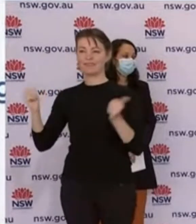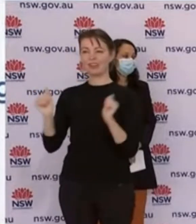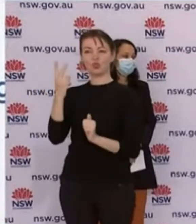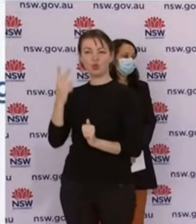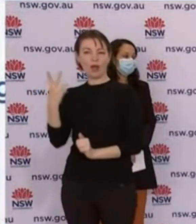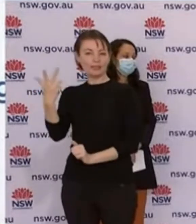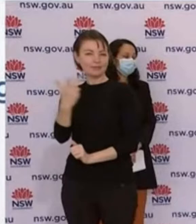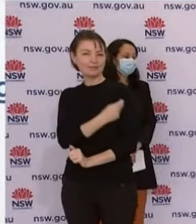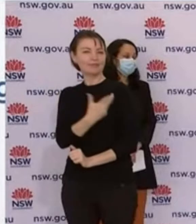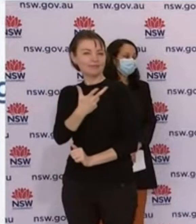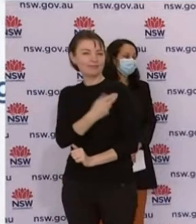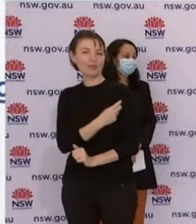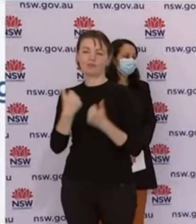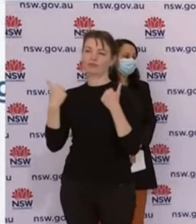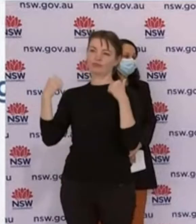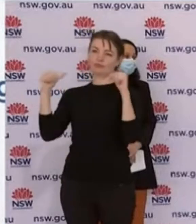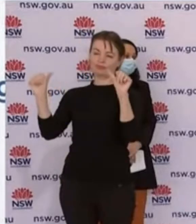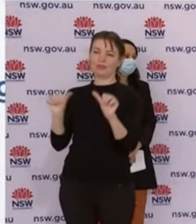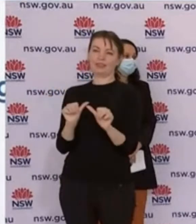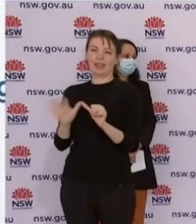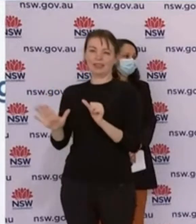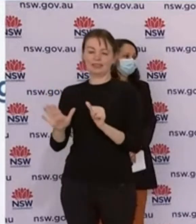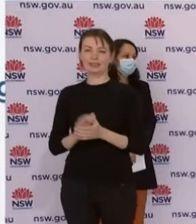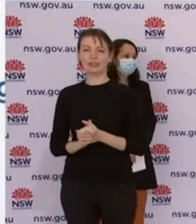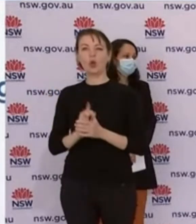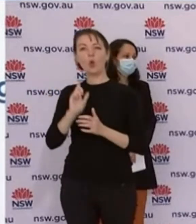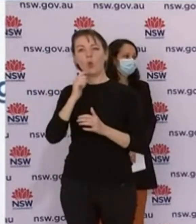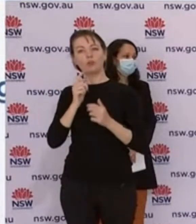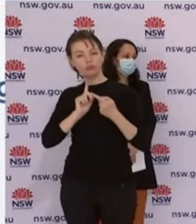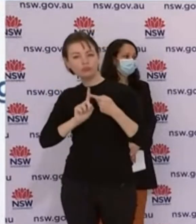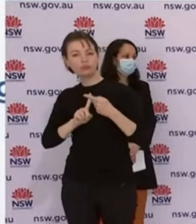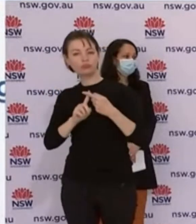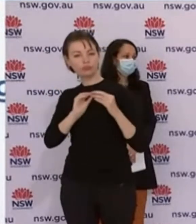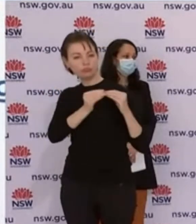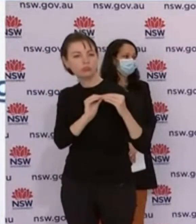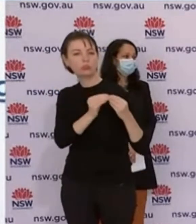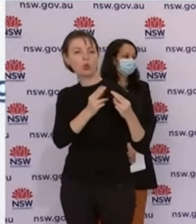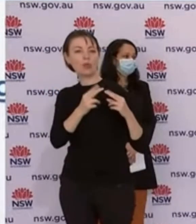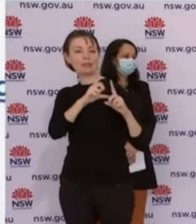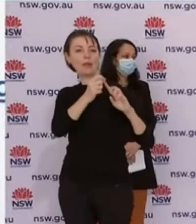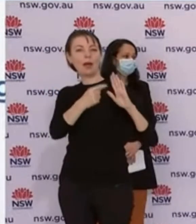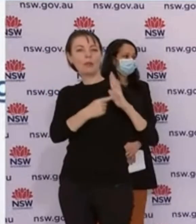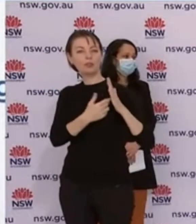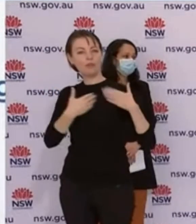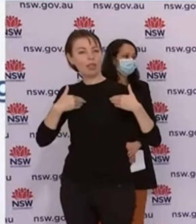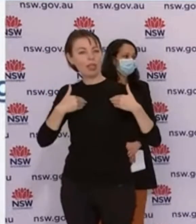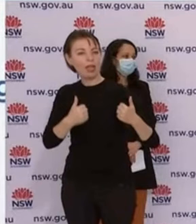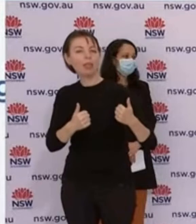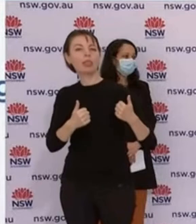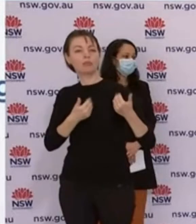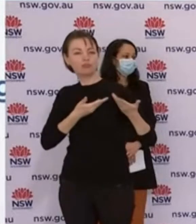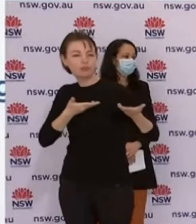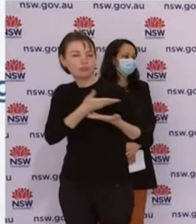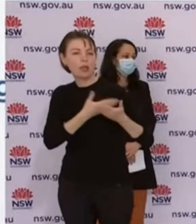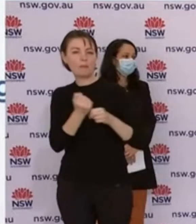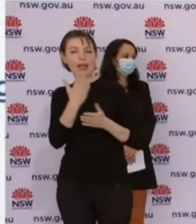really encouraging. We'll be making sure that we work with health to make sure our staff can access those vaccines. Again, as the Premier said,